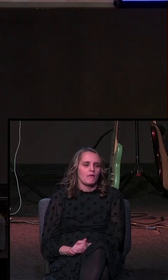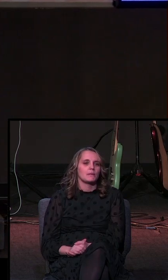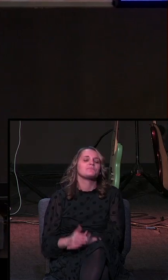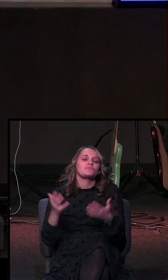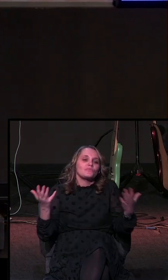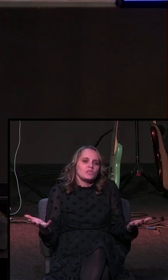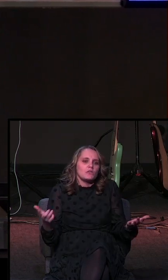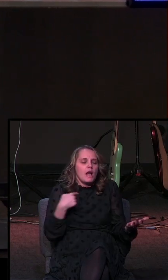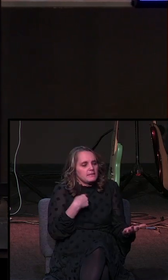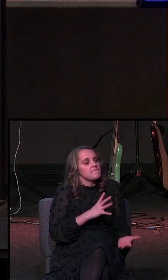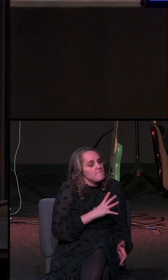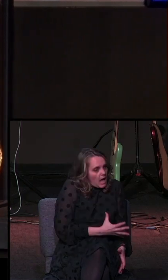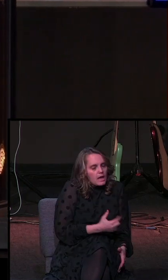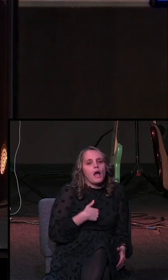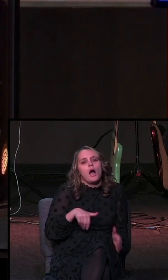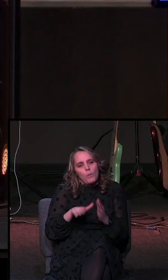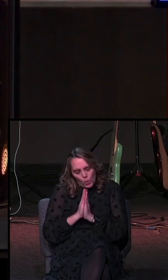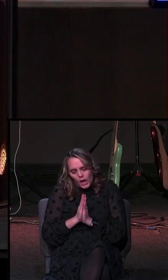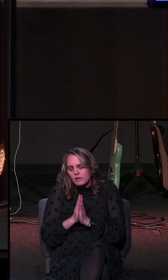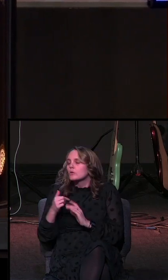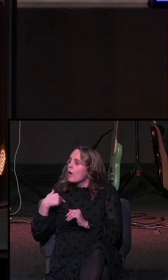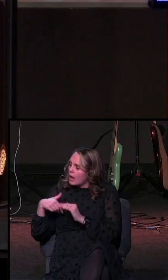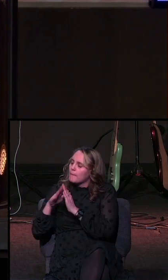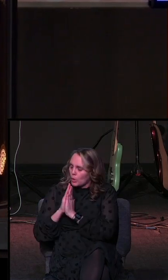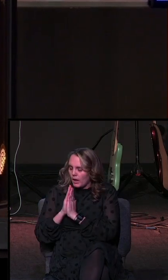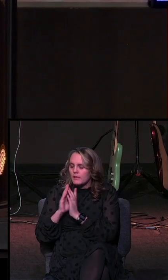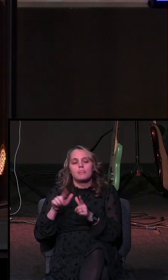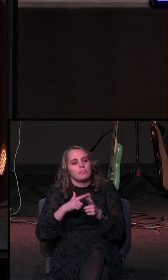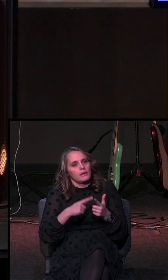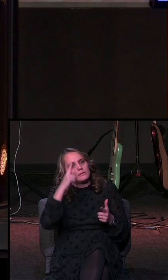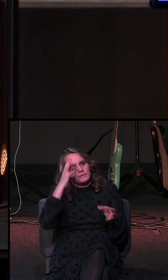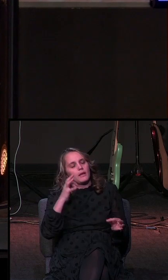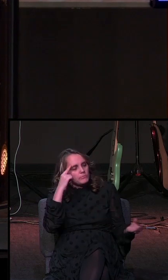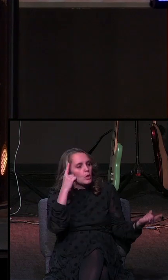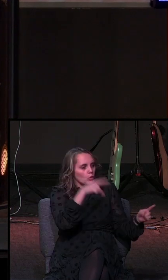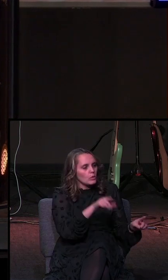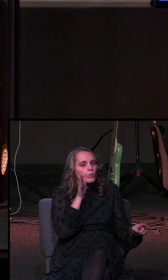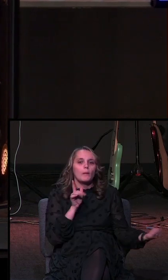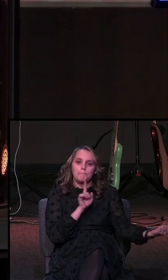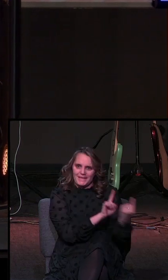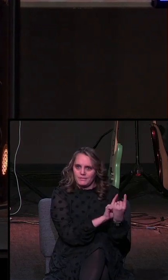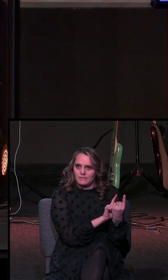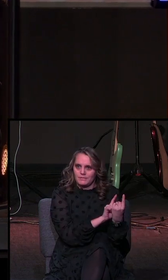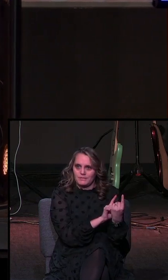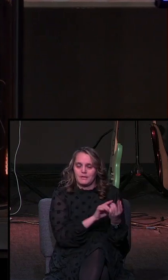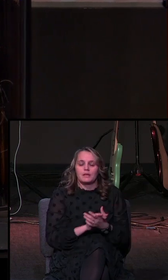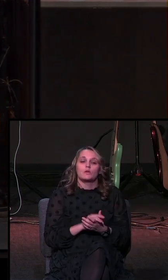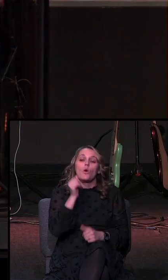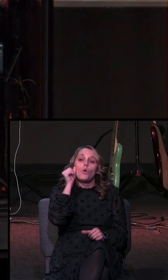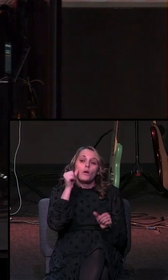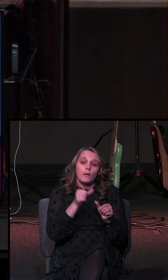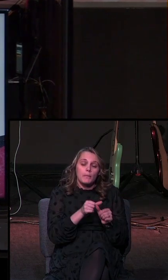So I was like, fine, I'll pray about it. So I prayed about it, and I agreed, okay, I'll meet this kid. So I'll never forget, she brought